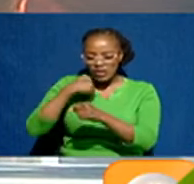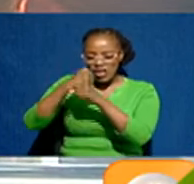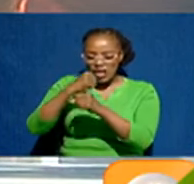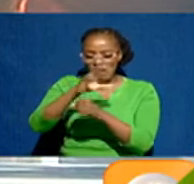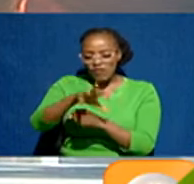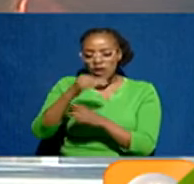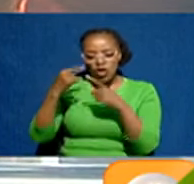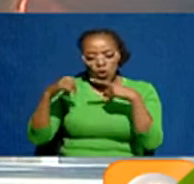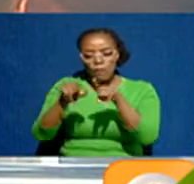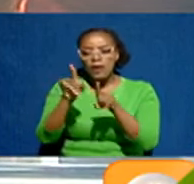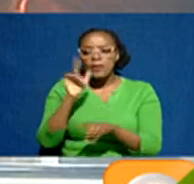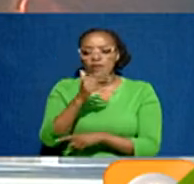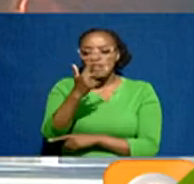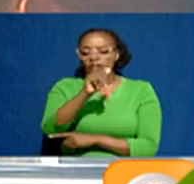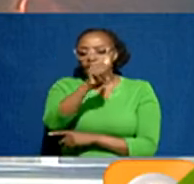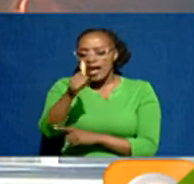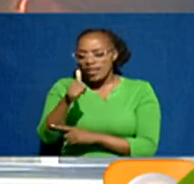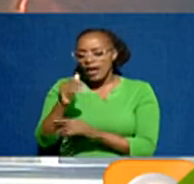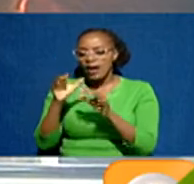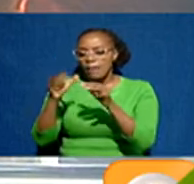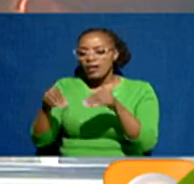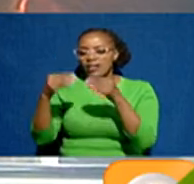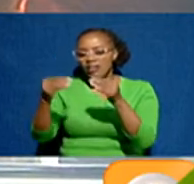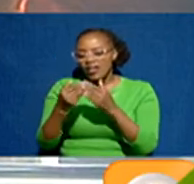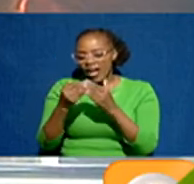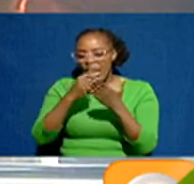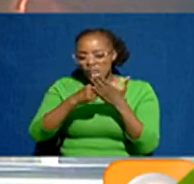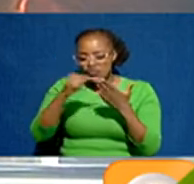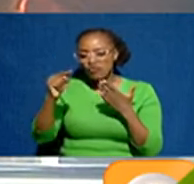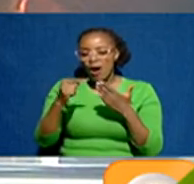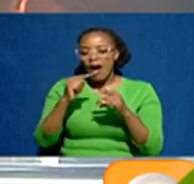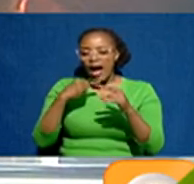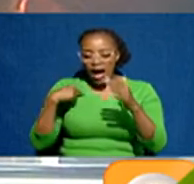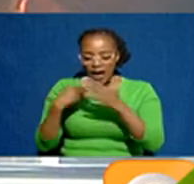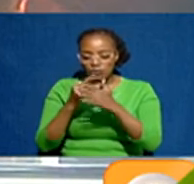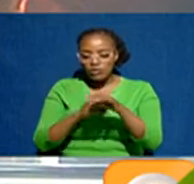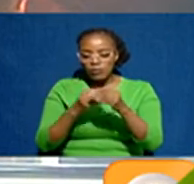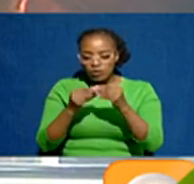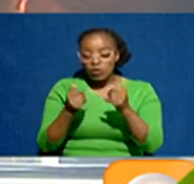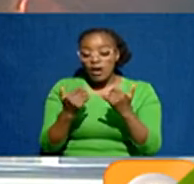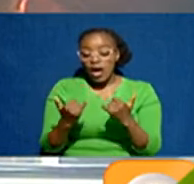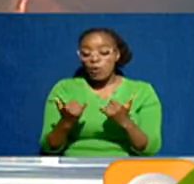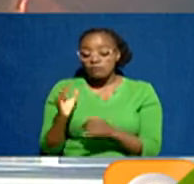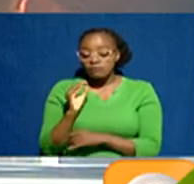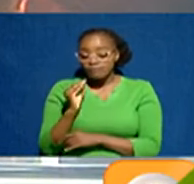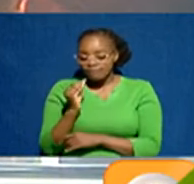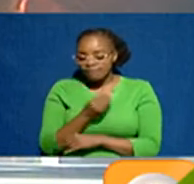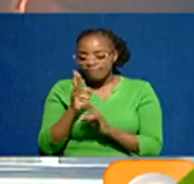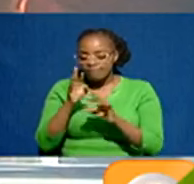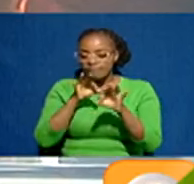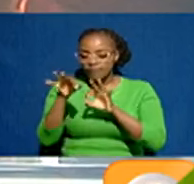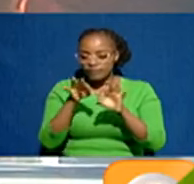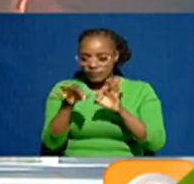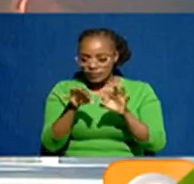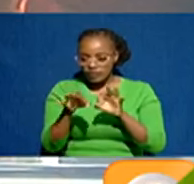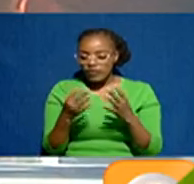found compliant. Three other distillers were granted conditional approval. And as Francis Mtalaki reports, the Interior Ministry says it has